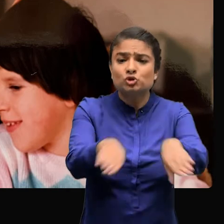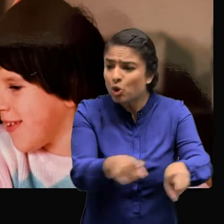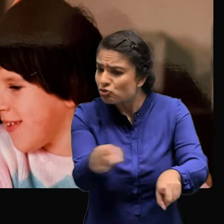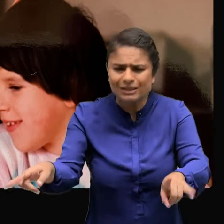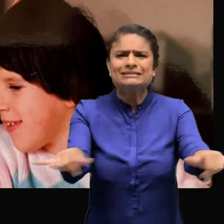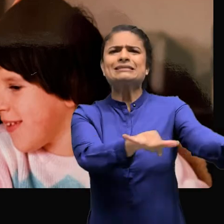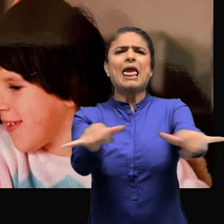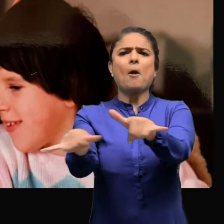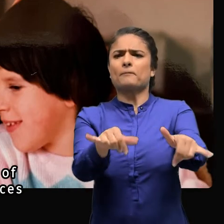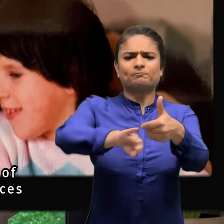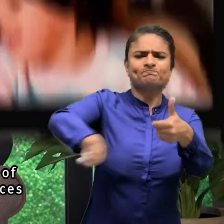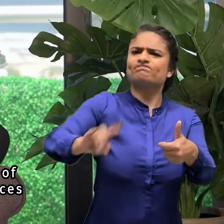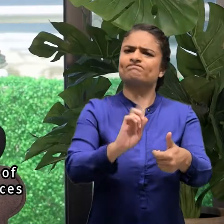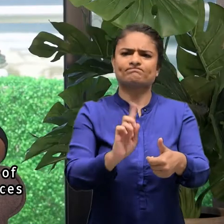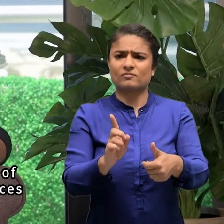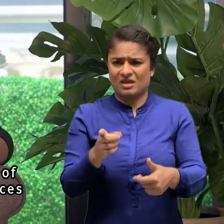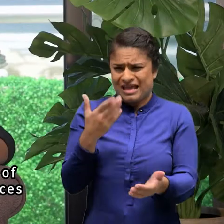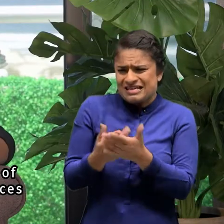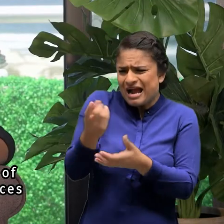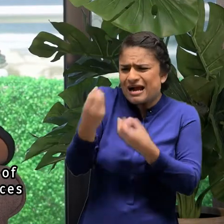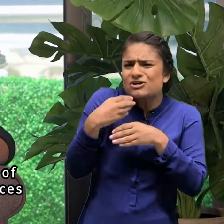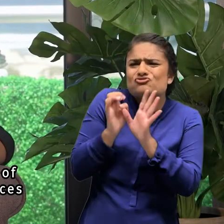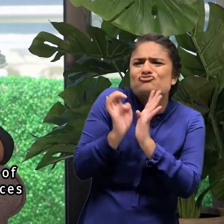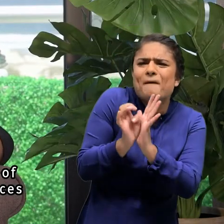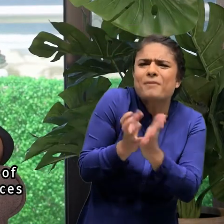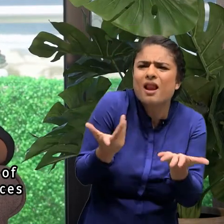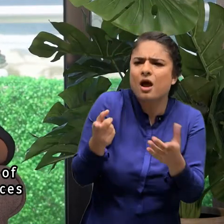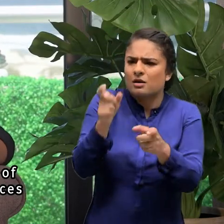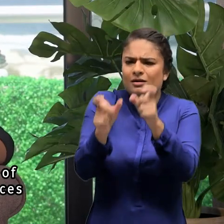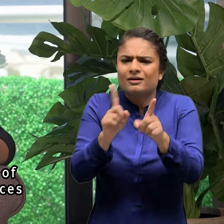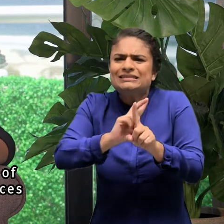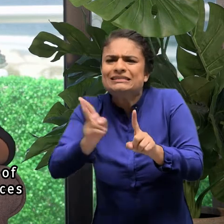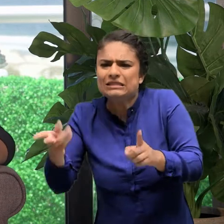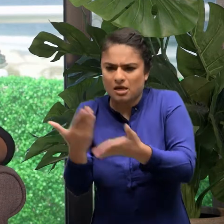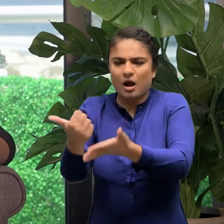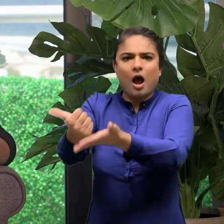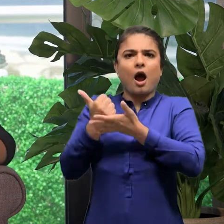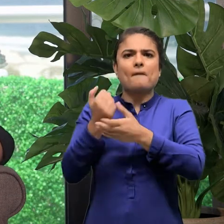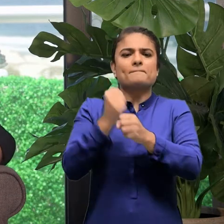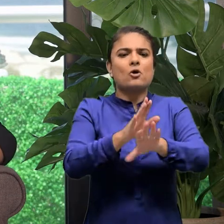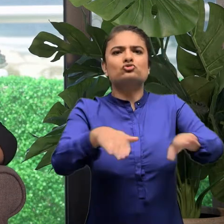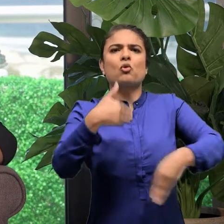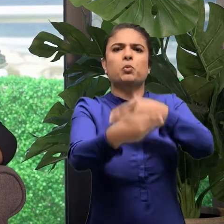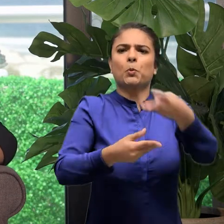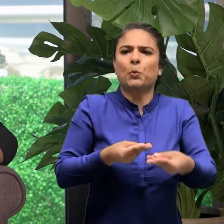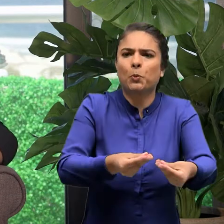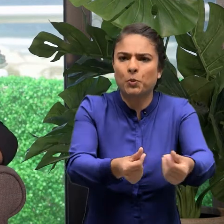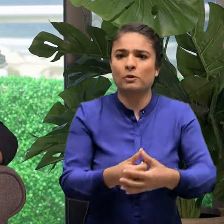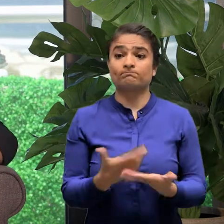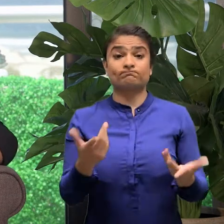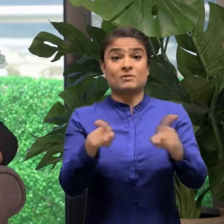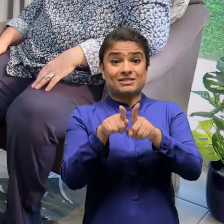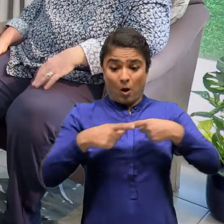other of my children. Can you give us some examples of some of the other assistive devices besides wheelchairs that you